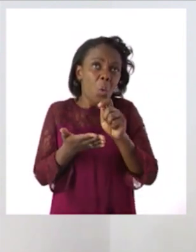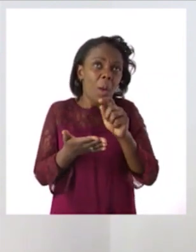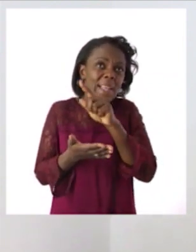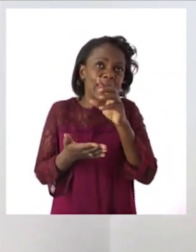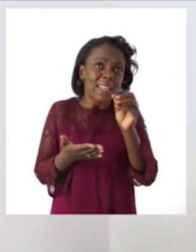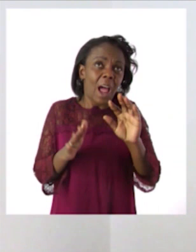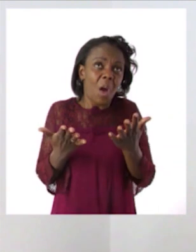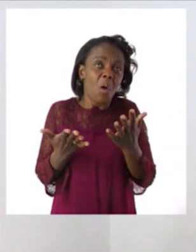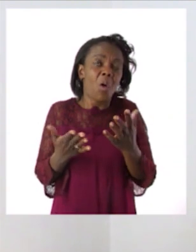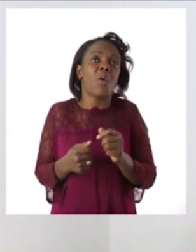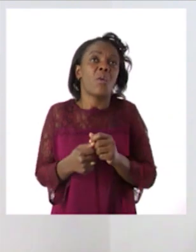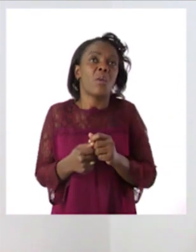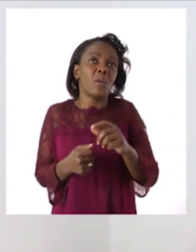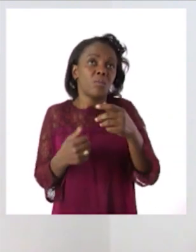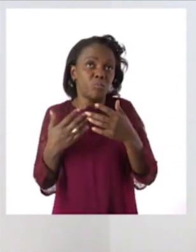and a